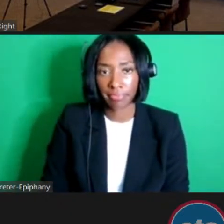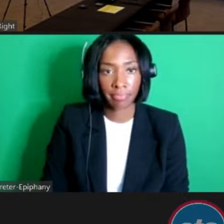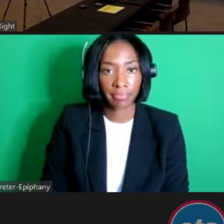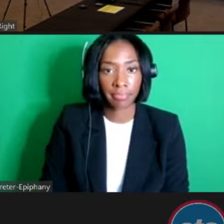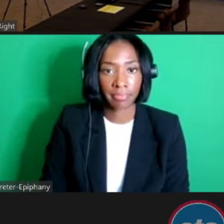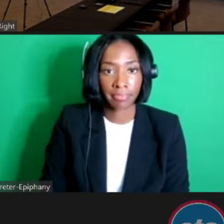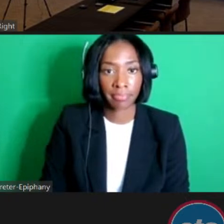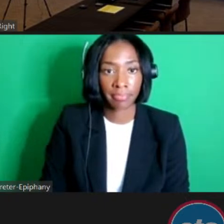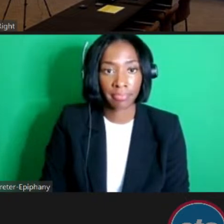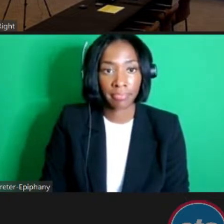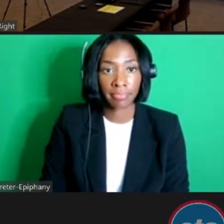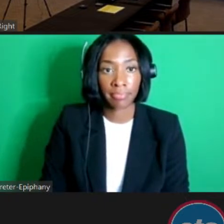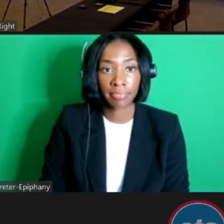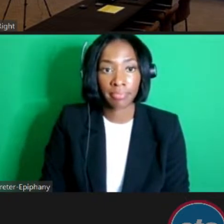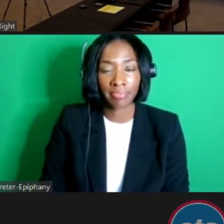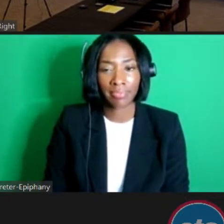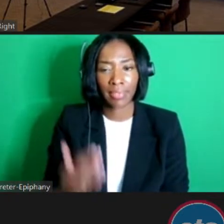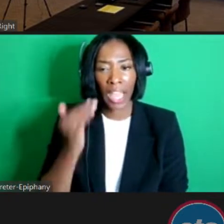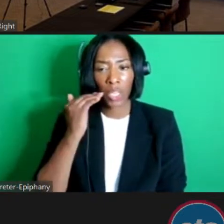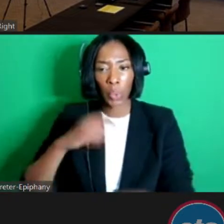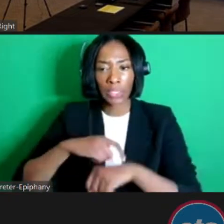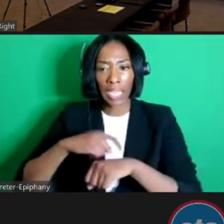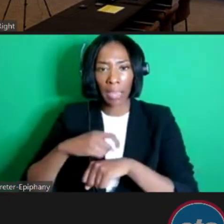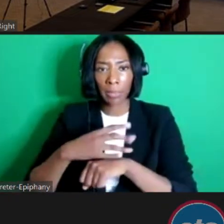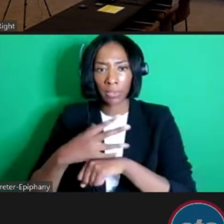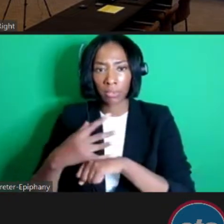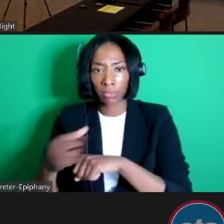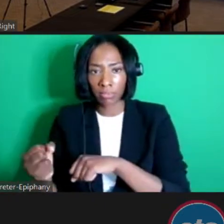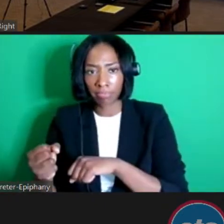I love to add things, but I know we're tight in time.